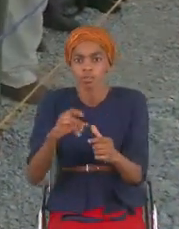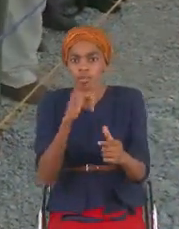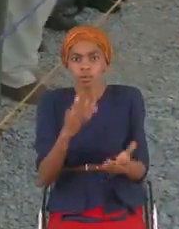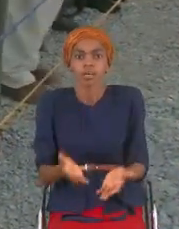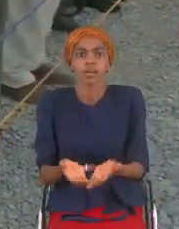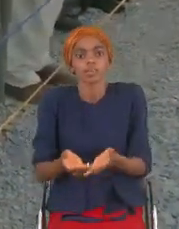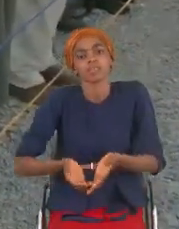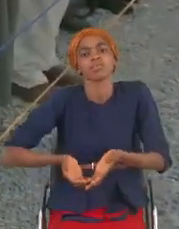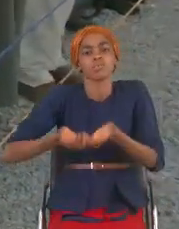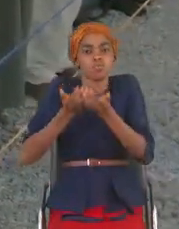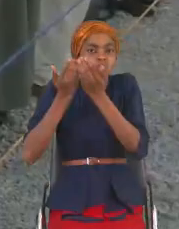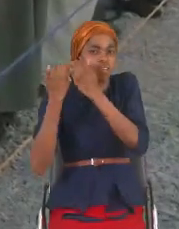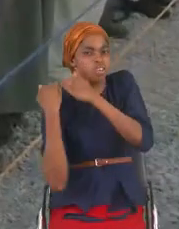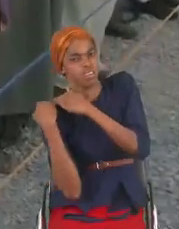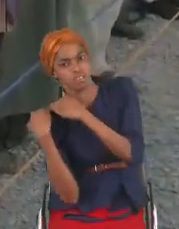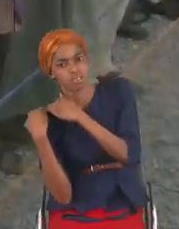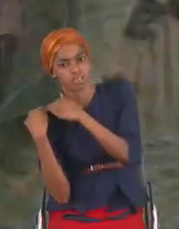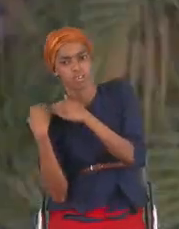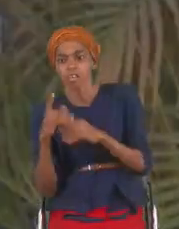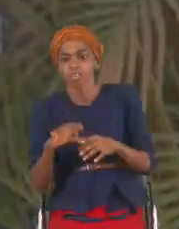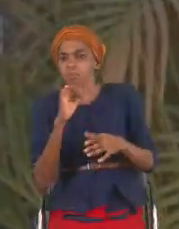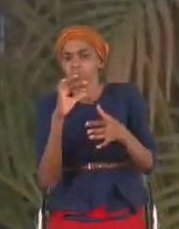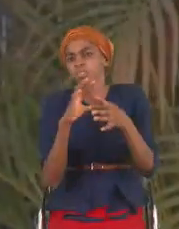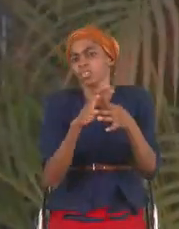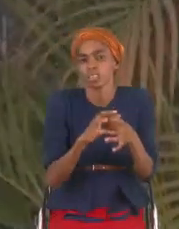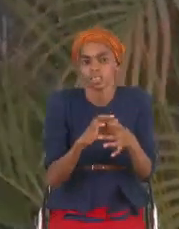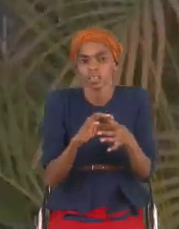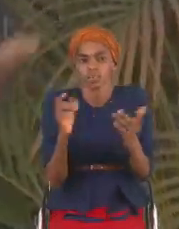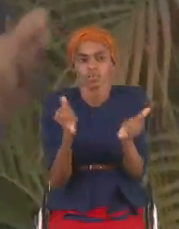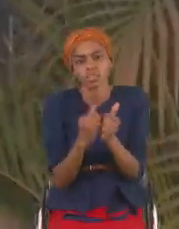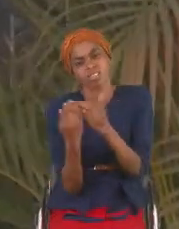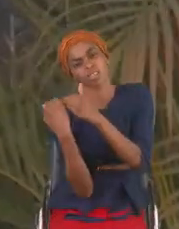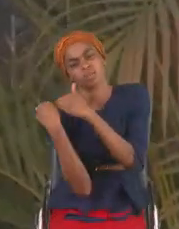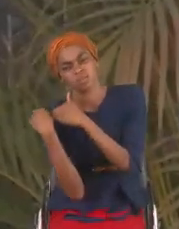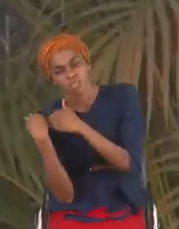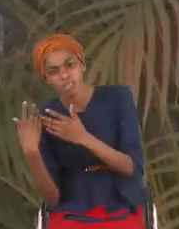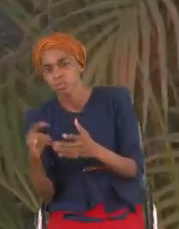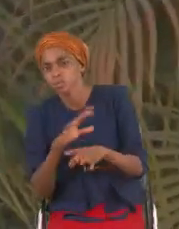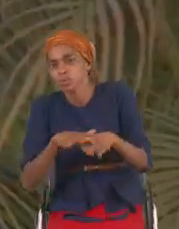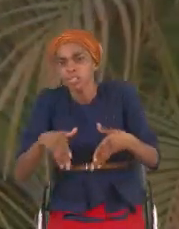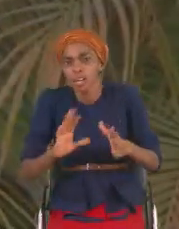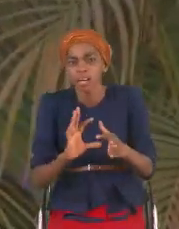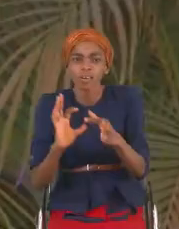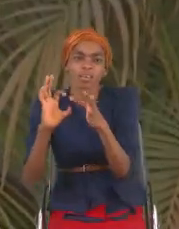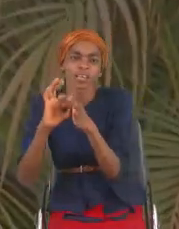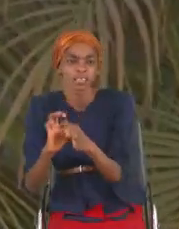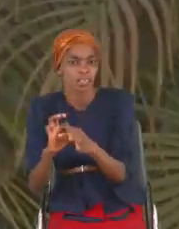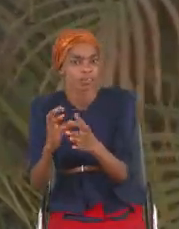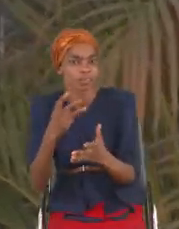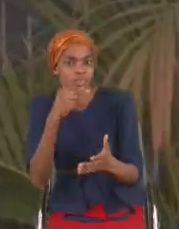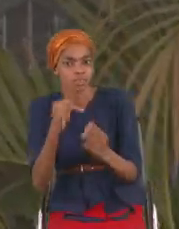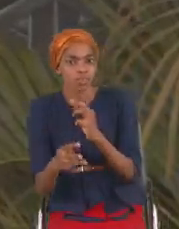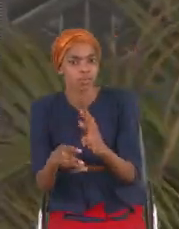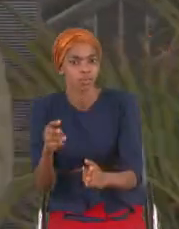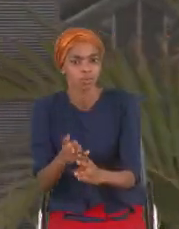weights, you don't allow encumbrances, you don't allow entanglements, and